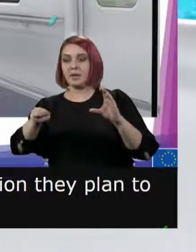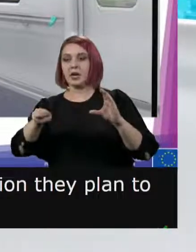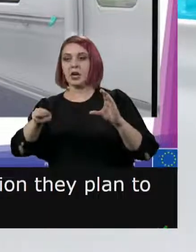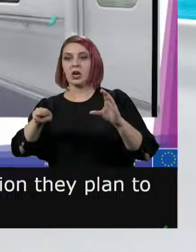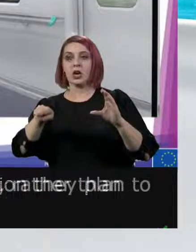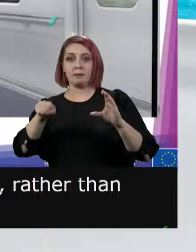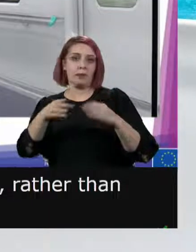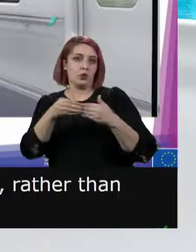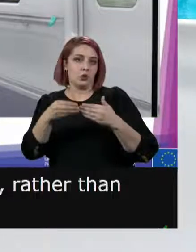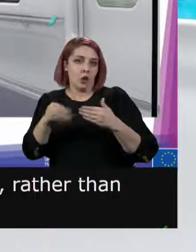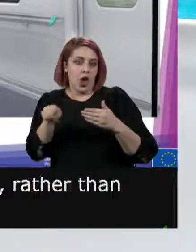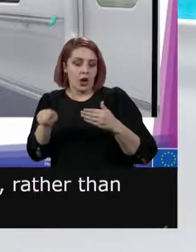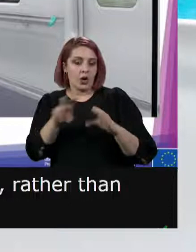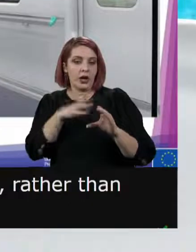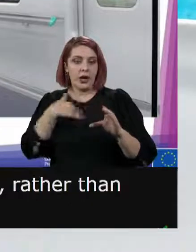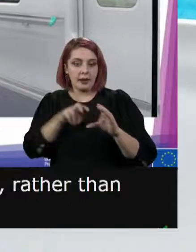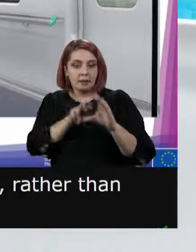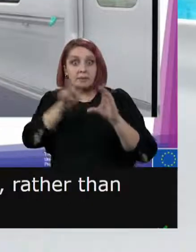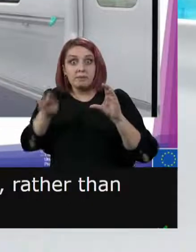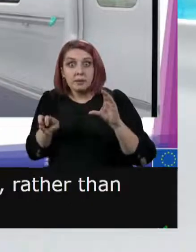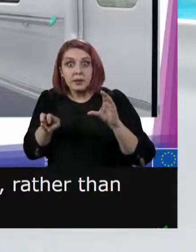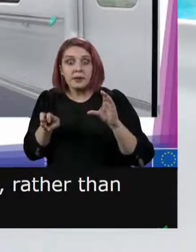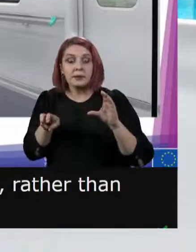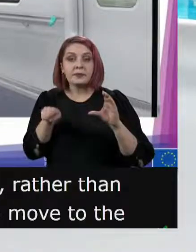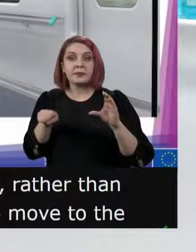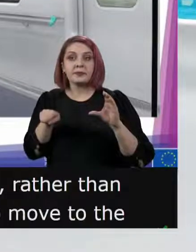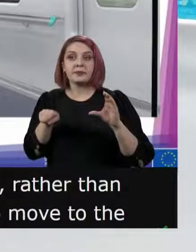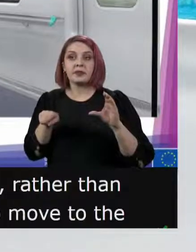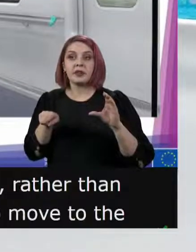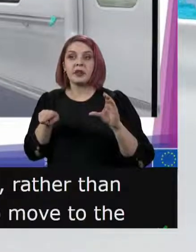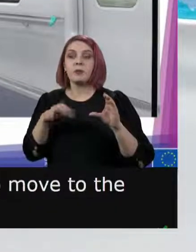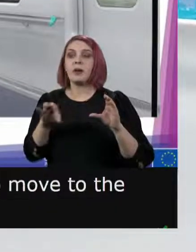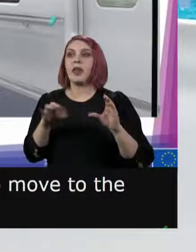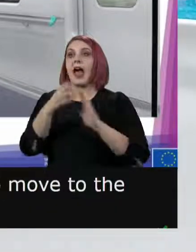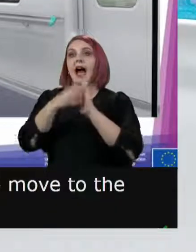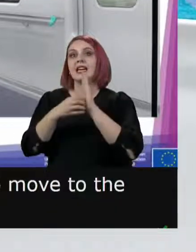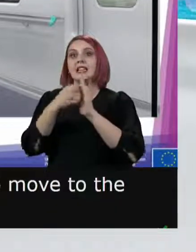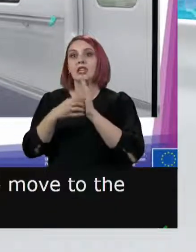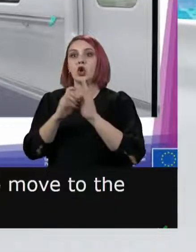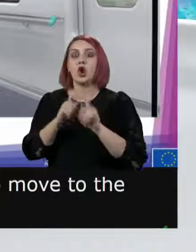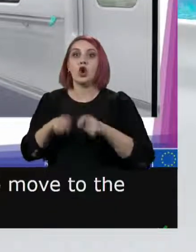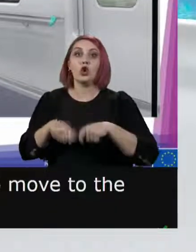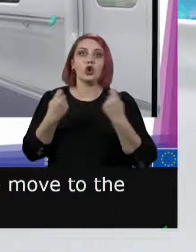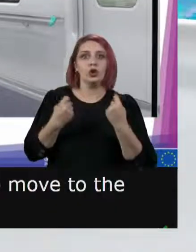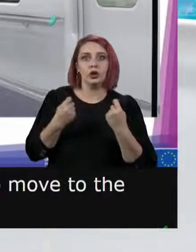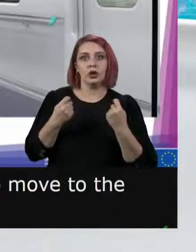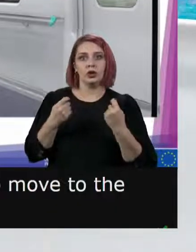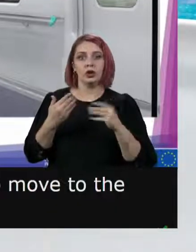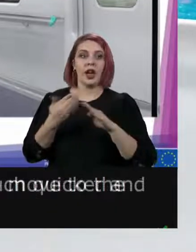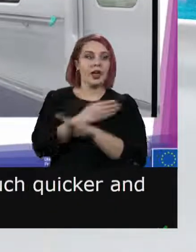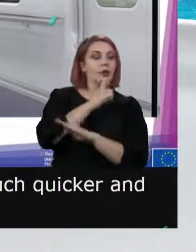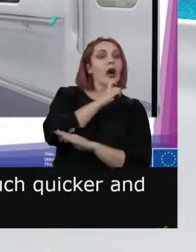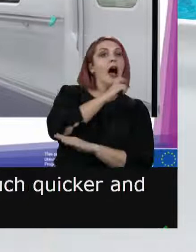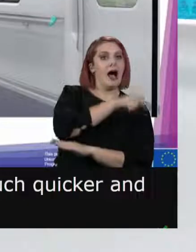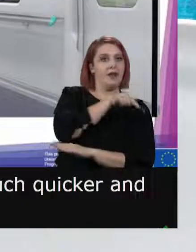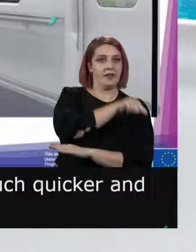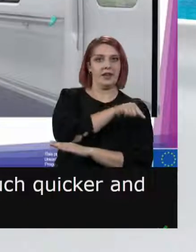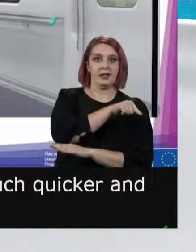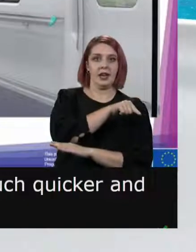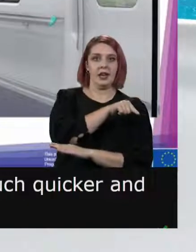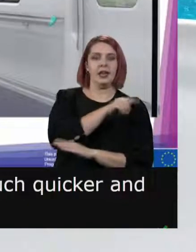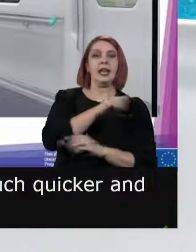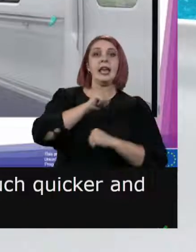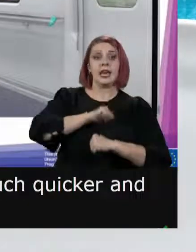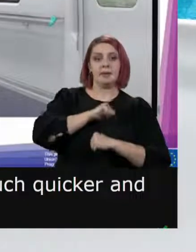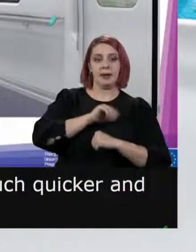discovering that, they were told to move to the next station along the line, which was actually much quicker and easier for them to get to their desired